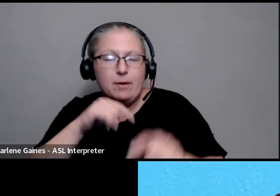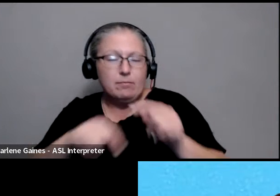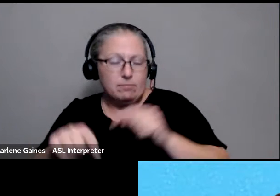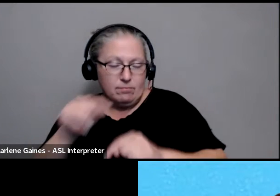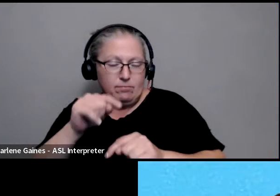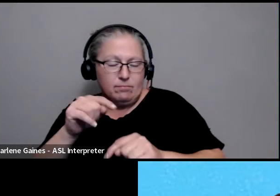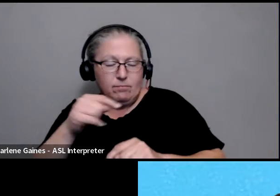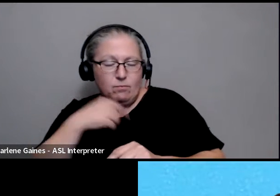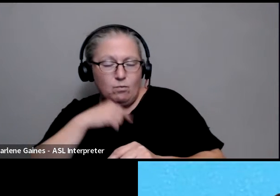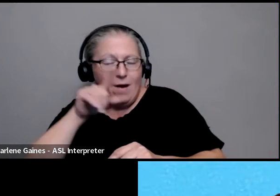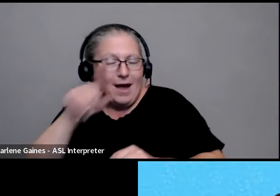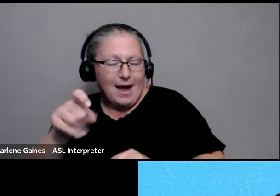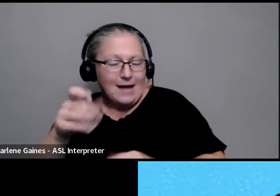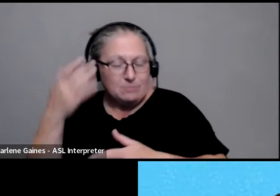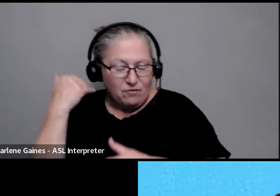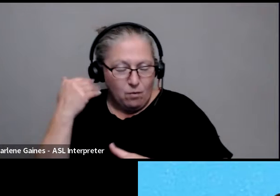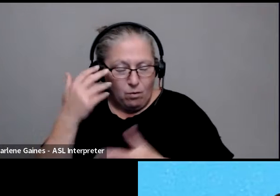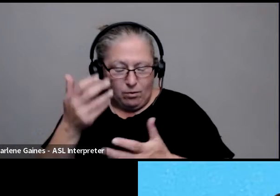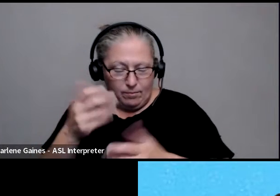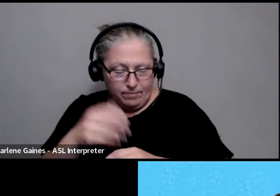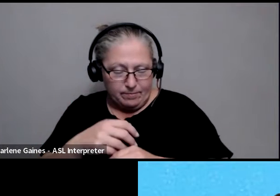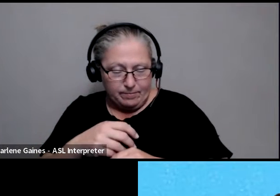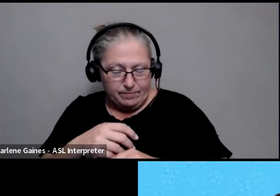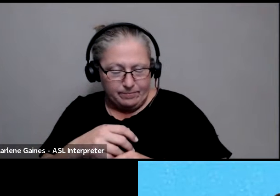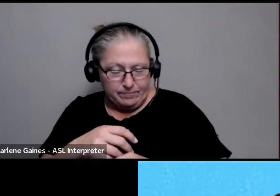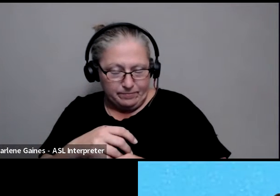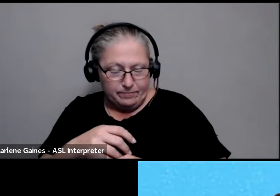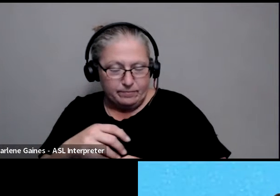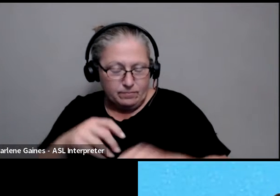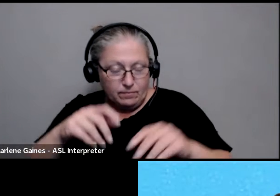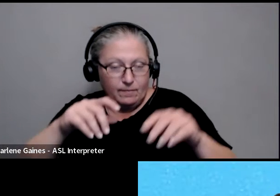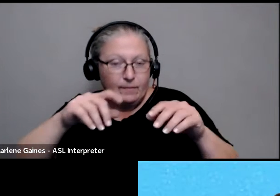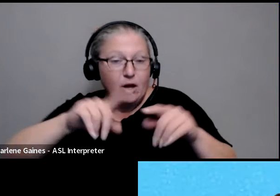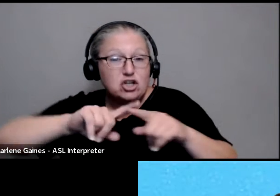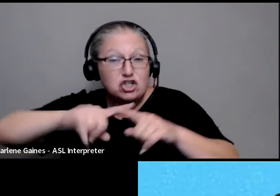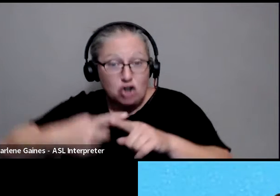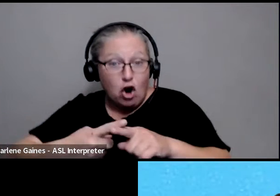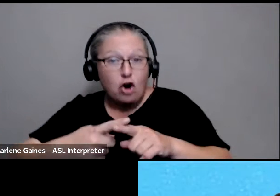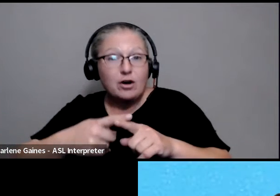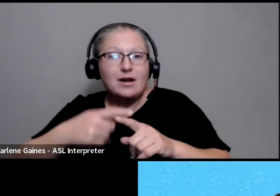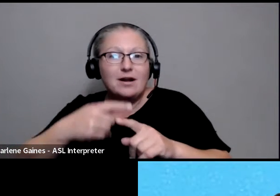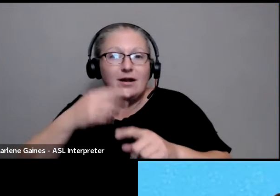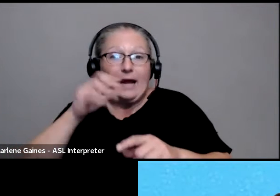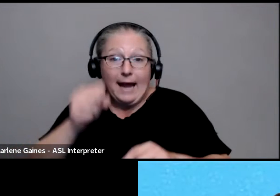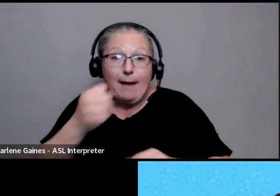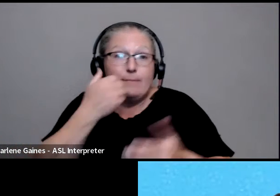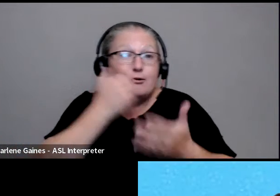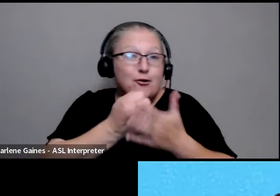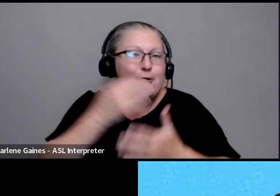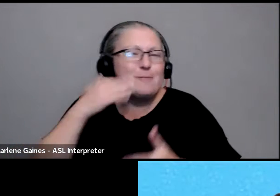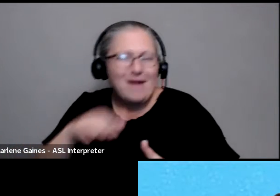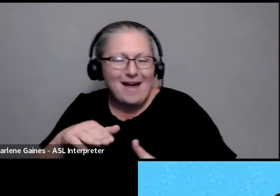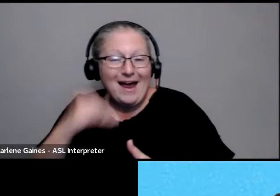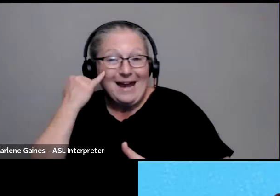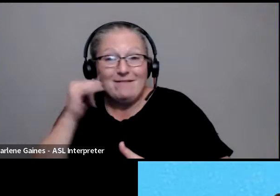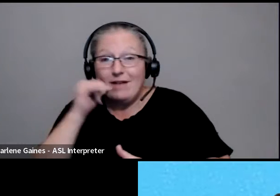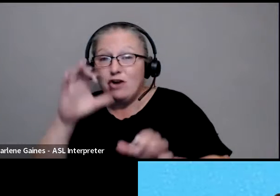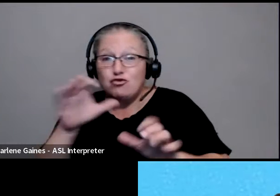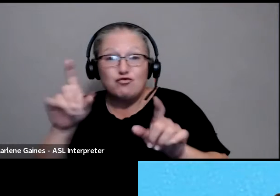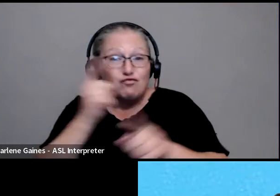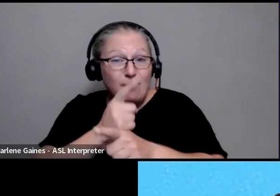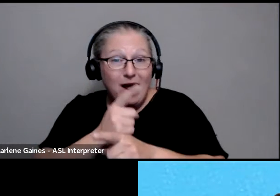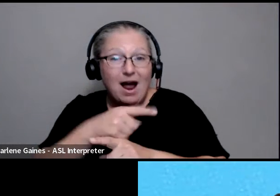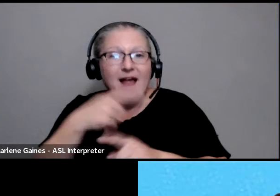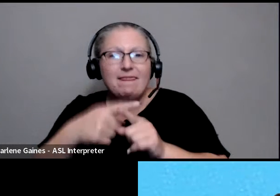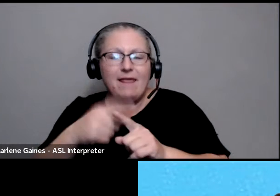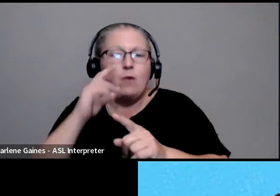asked Yvonne earlier. Implementing it can be really a plus and a minus. If you don't do it right, there's real detriment because then people rebel against